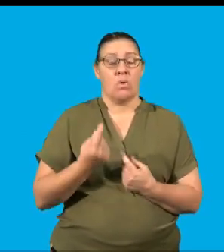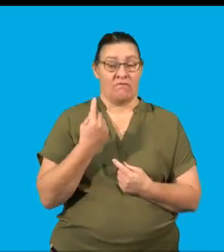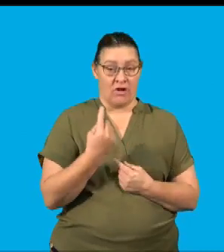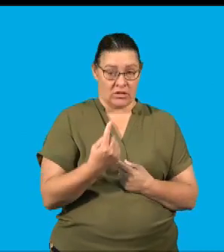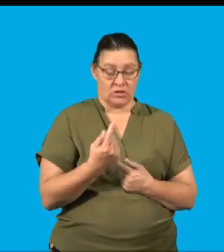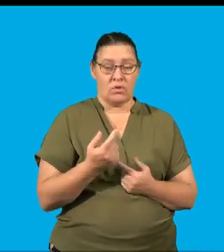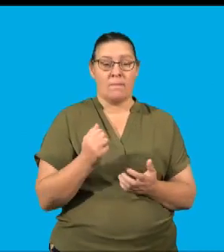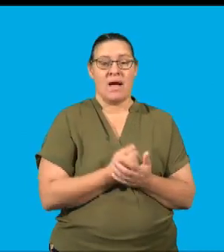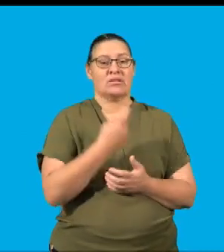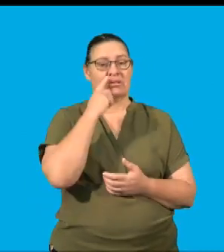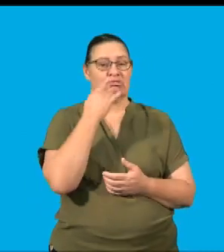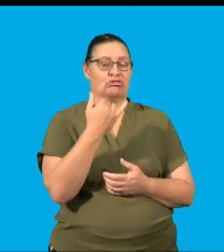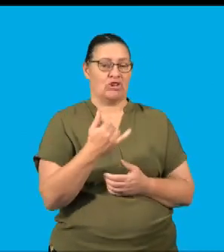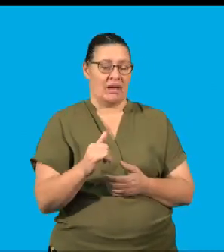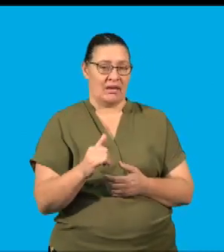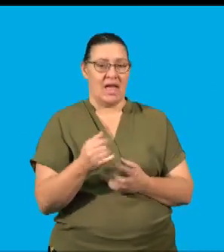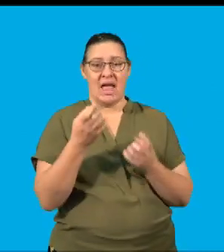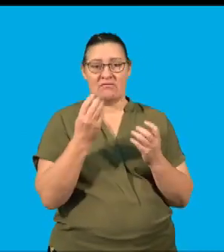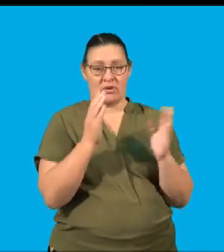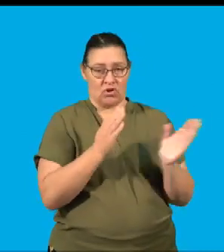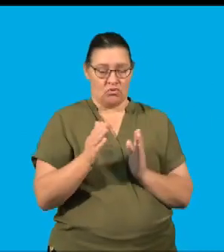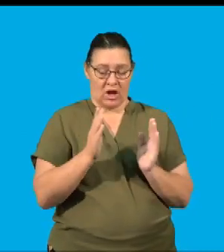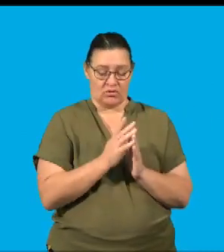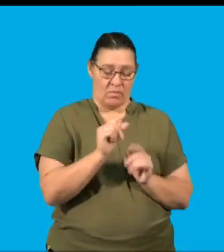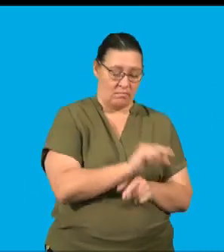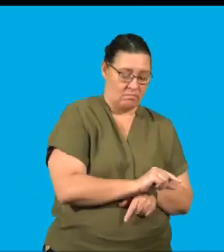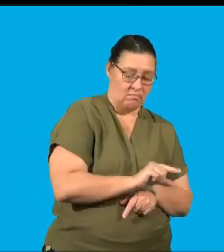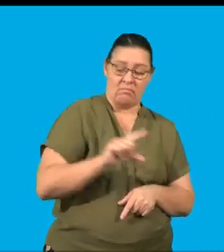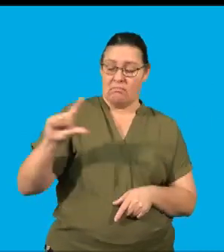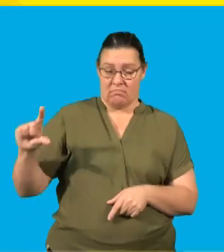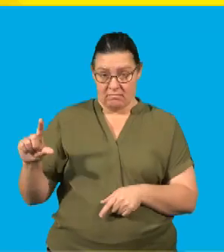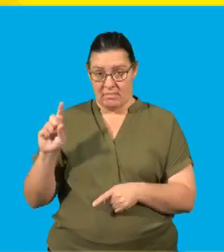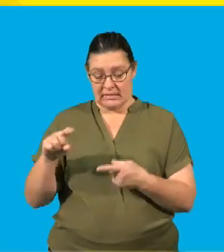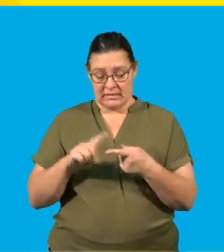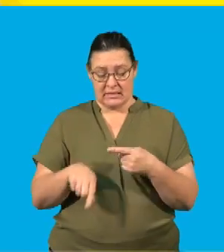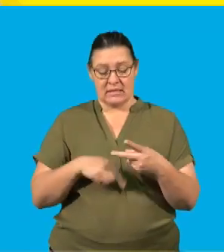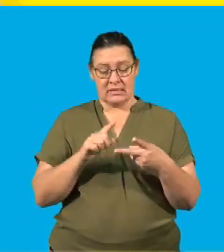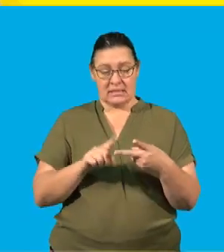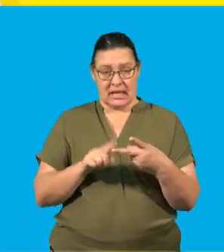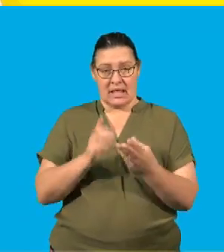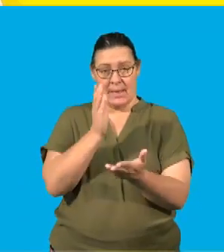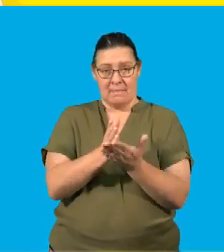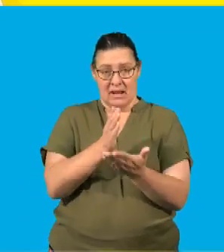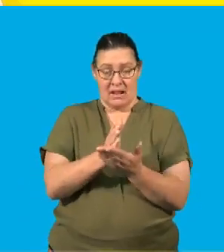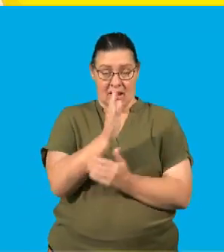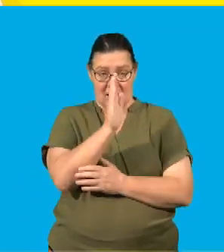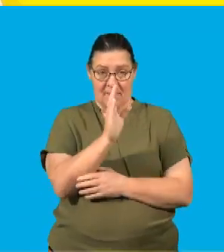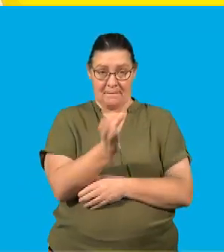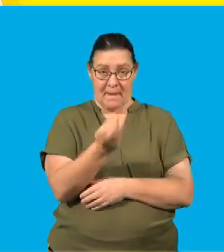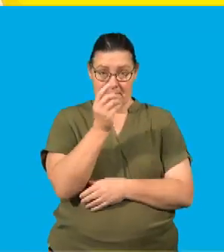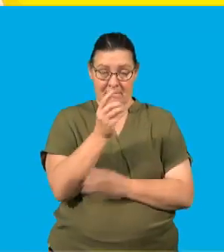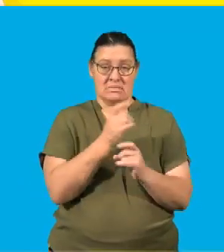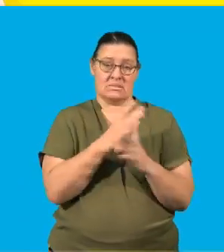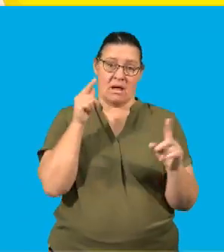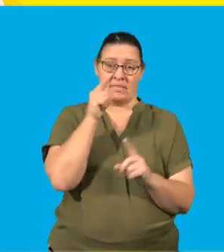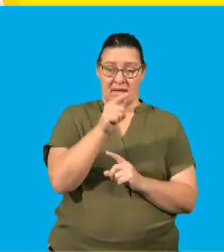range, number one, you check that your data is arranged. Secondly, you find your median first. That